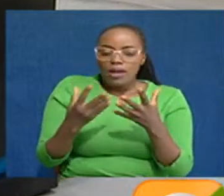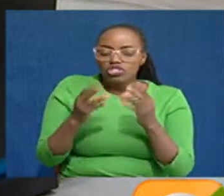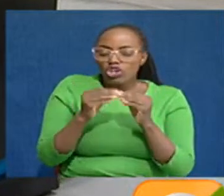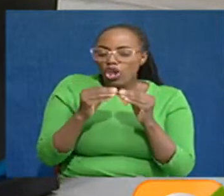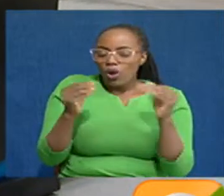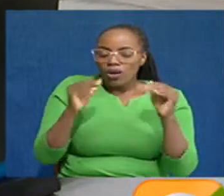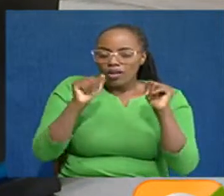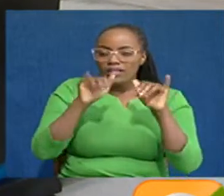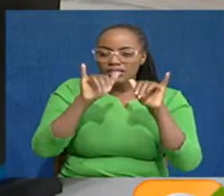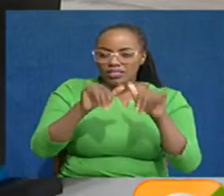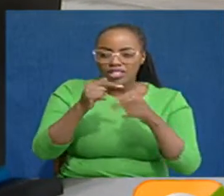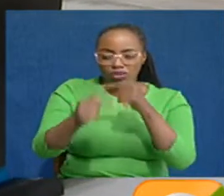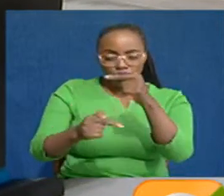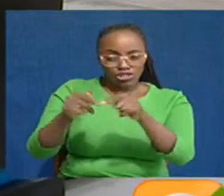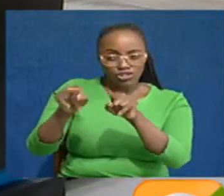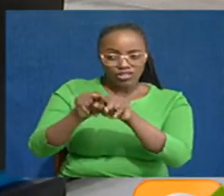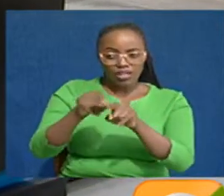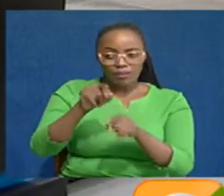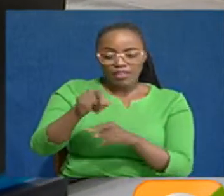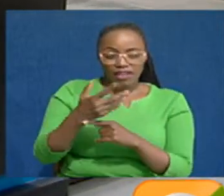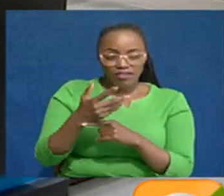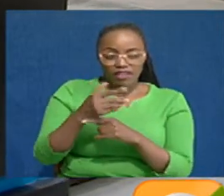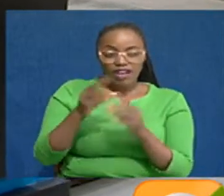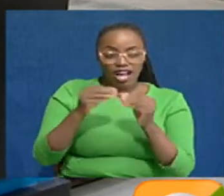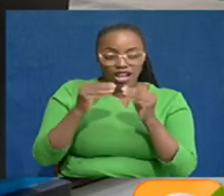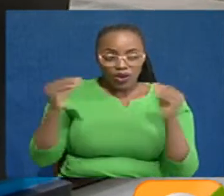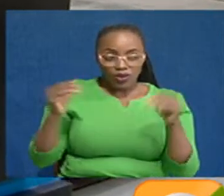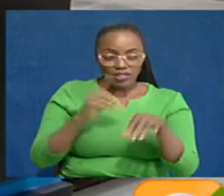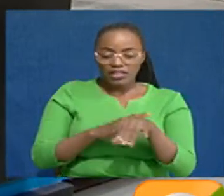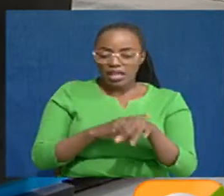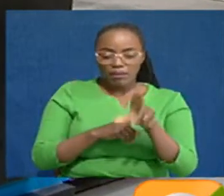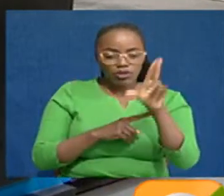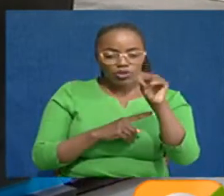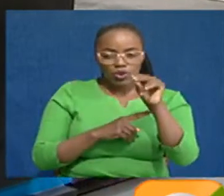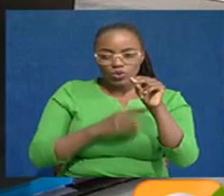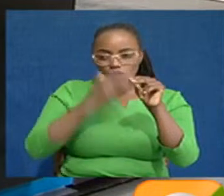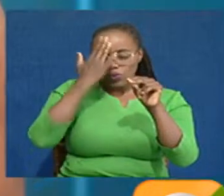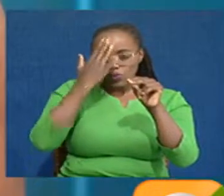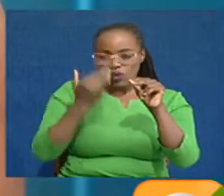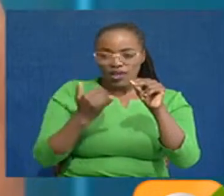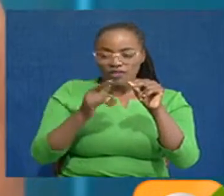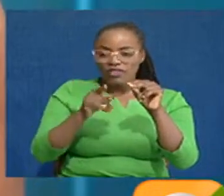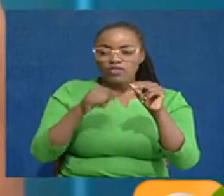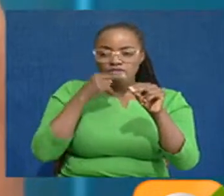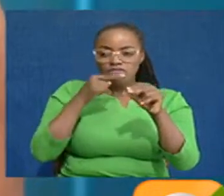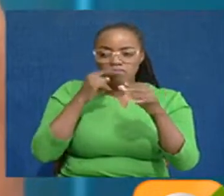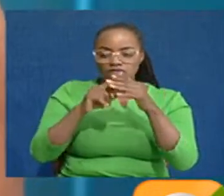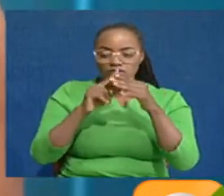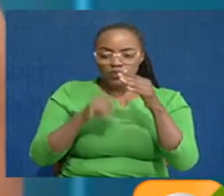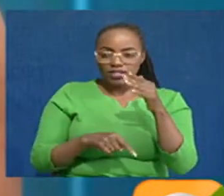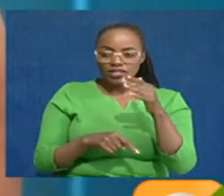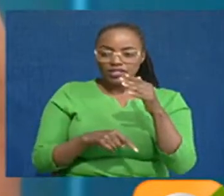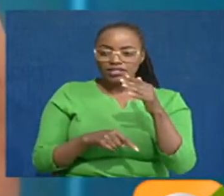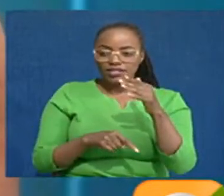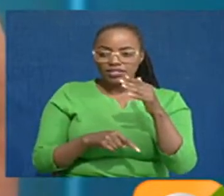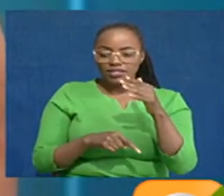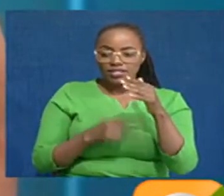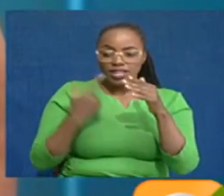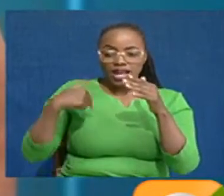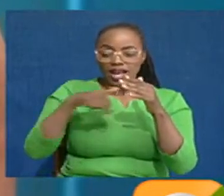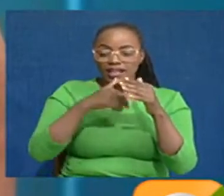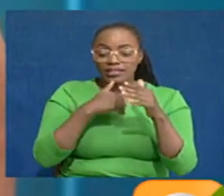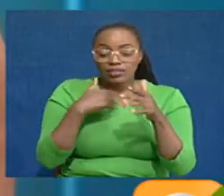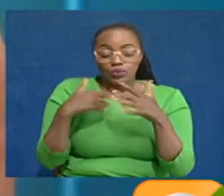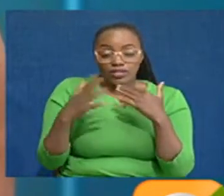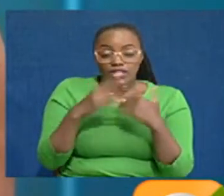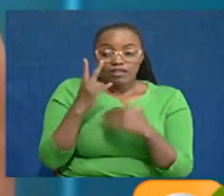way? Not a lot longer, because as we've said, what we're actually